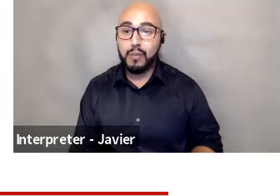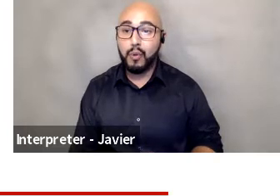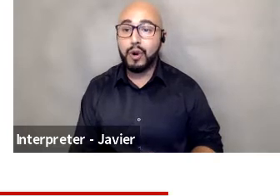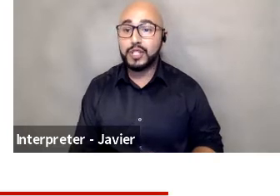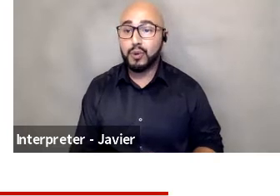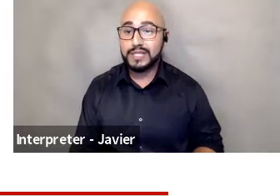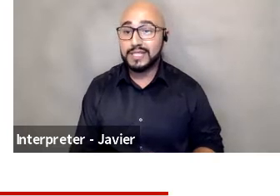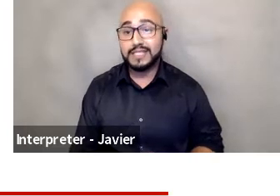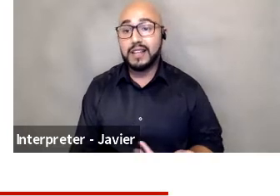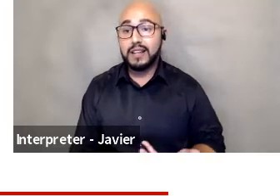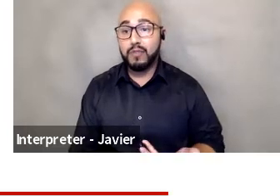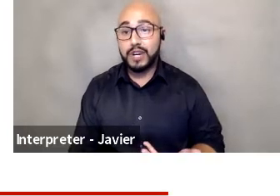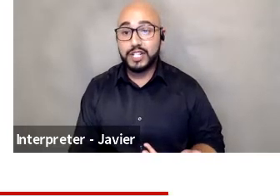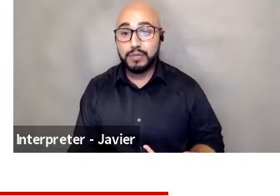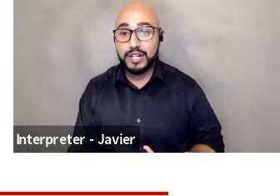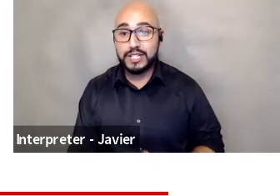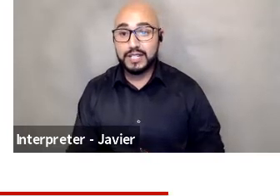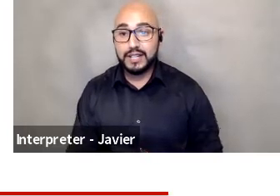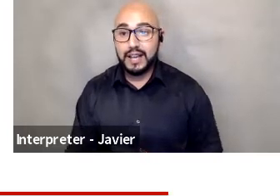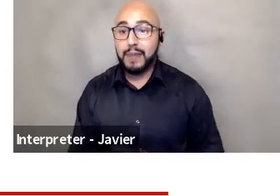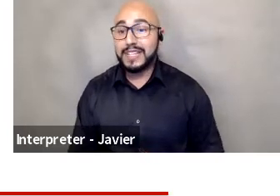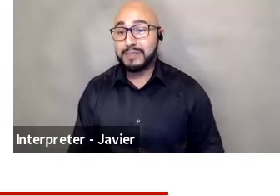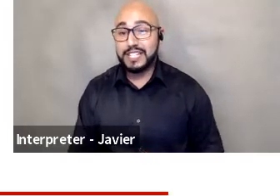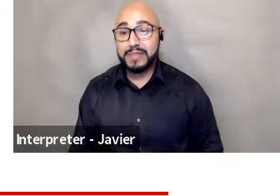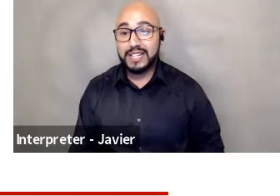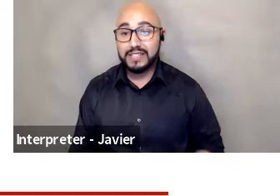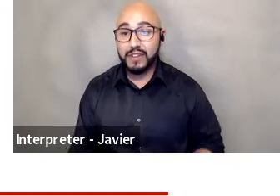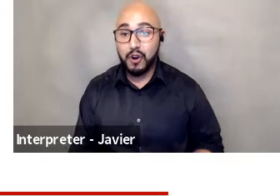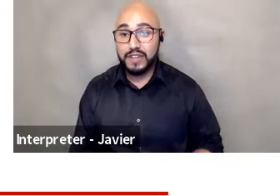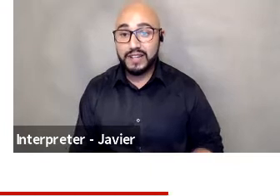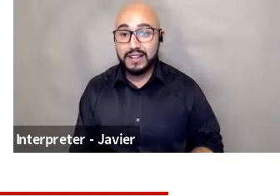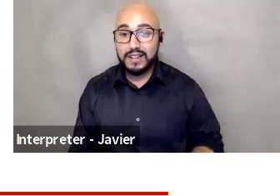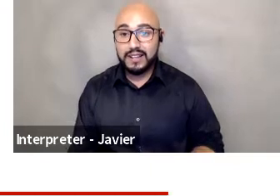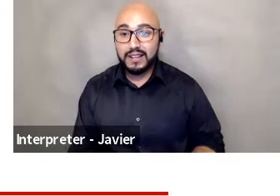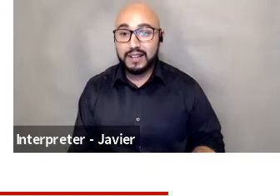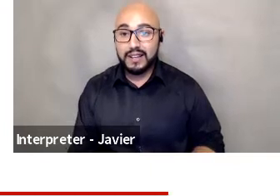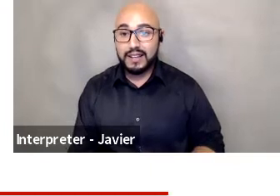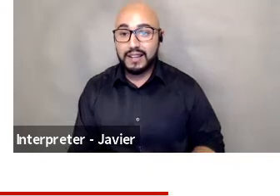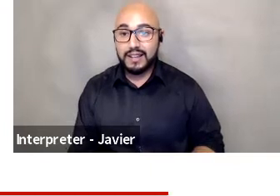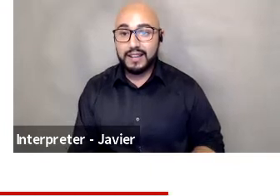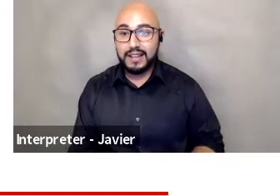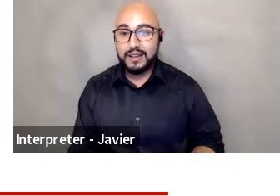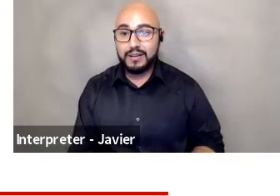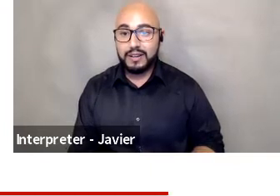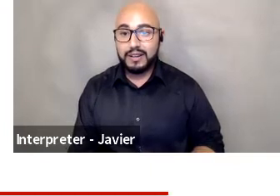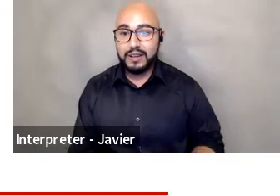need more choices for interpreters, especially because of COVID.